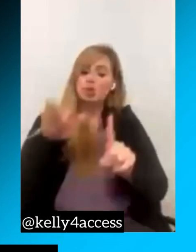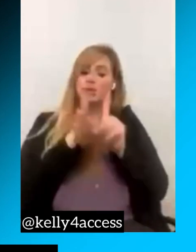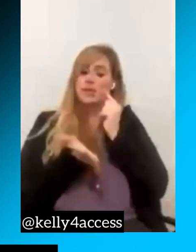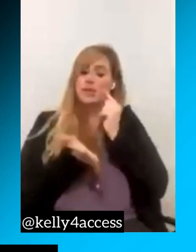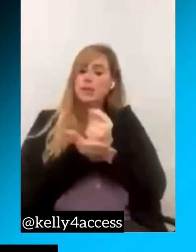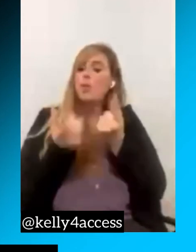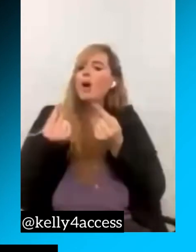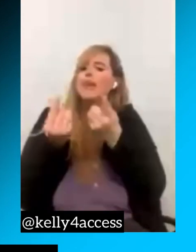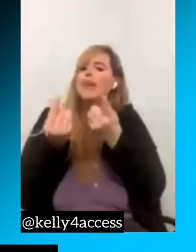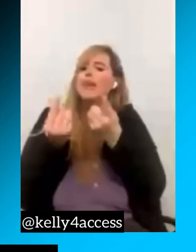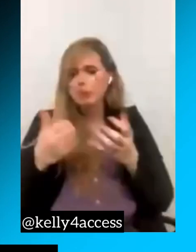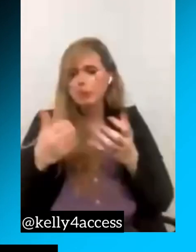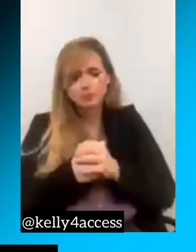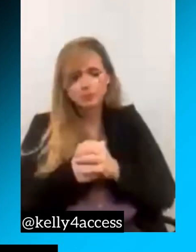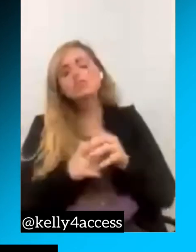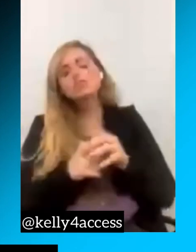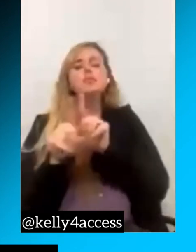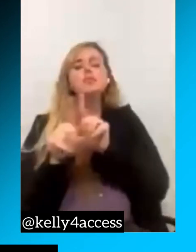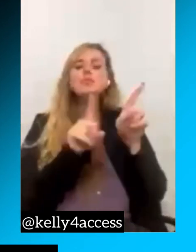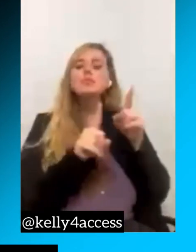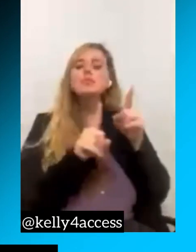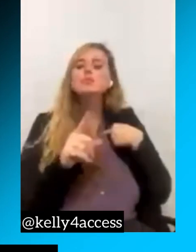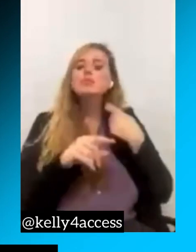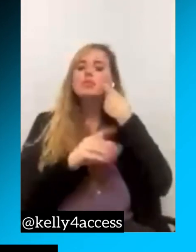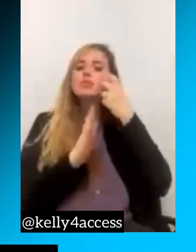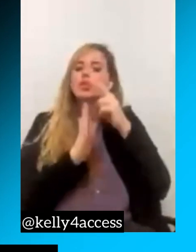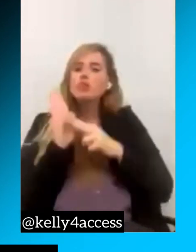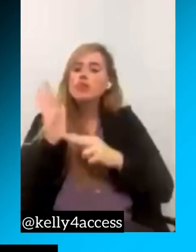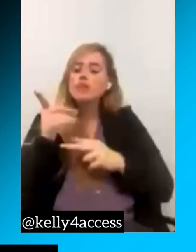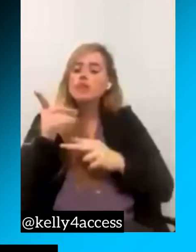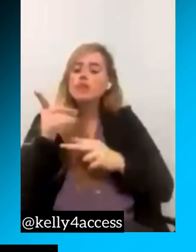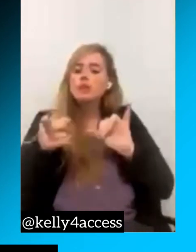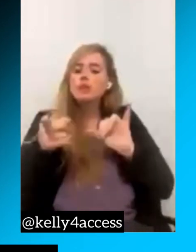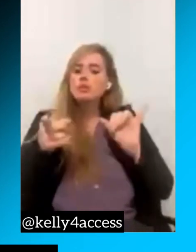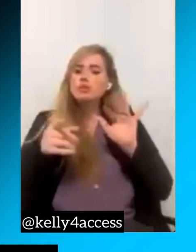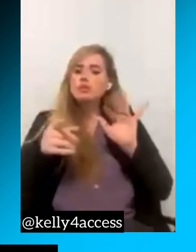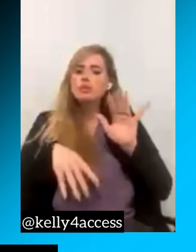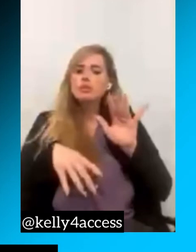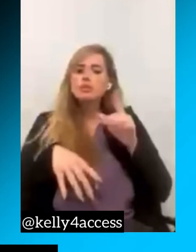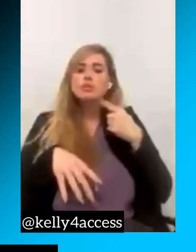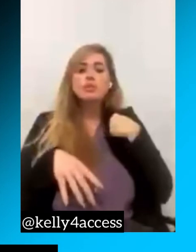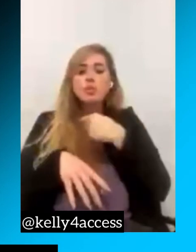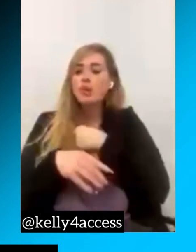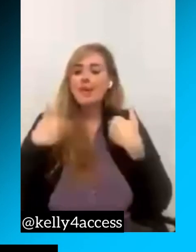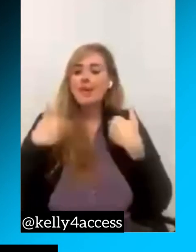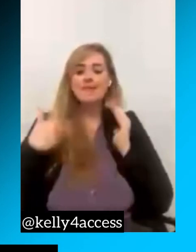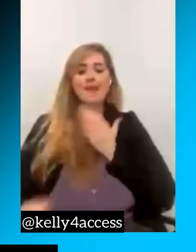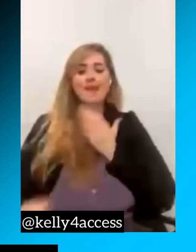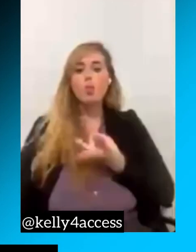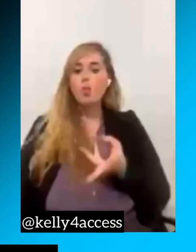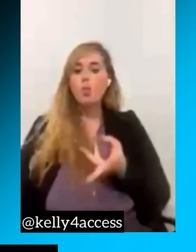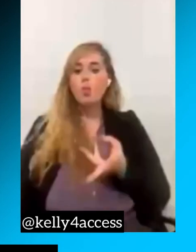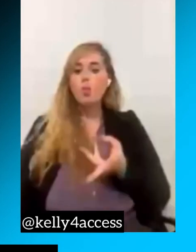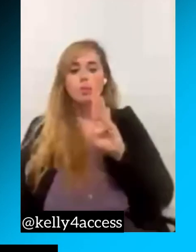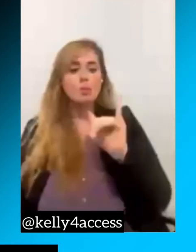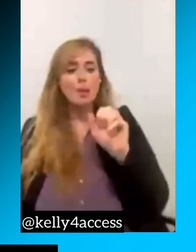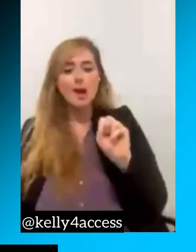that I got from reading today is that we check our own biases and our own judgment, which